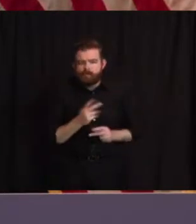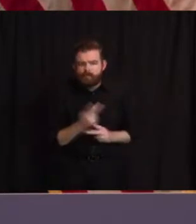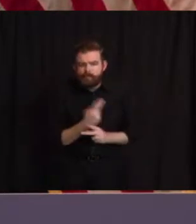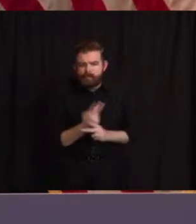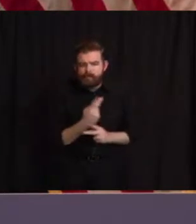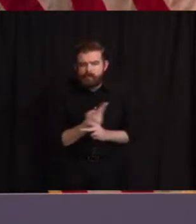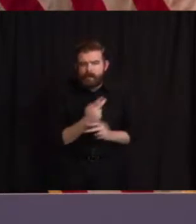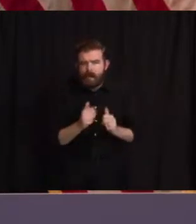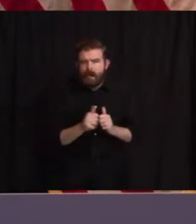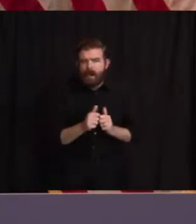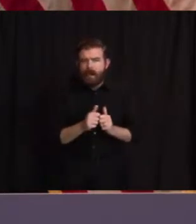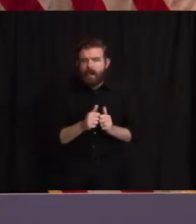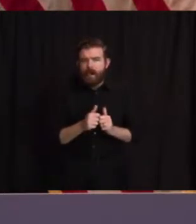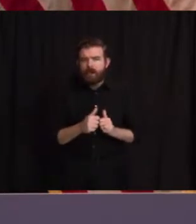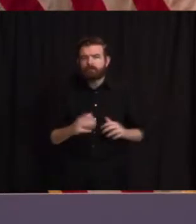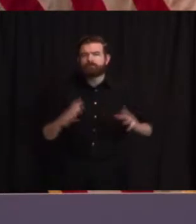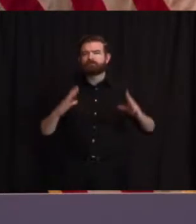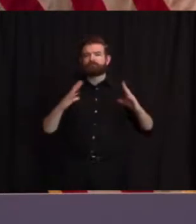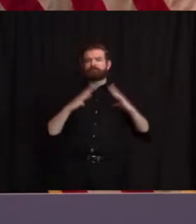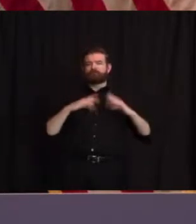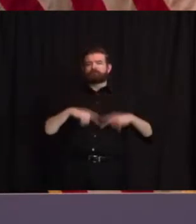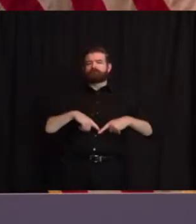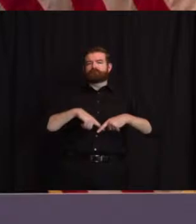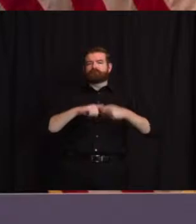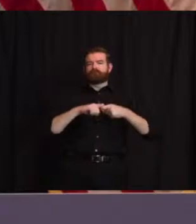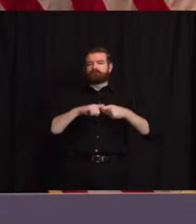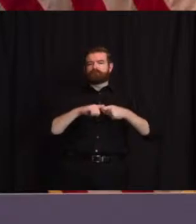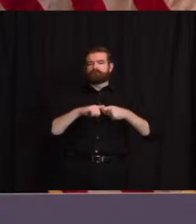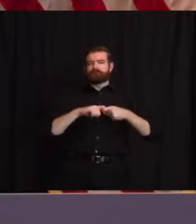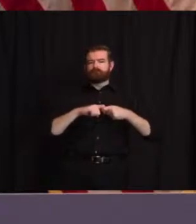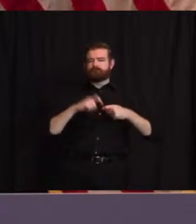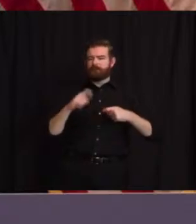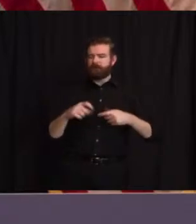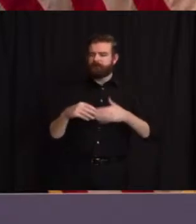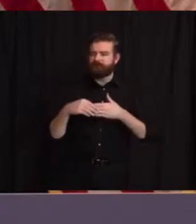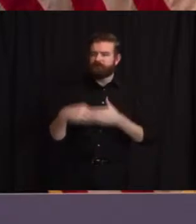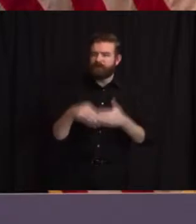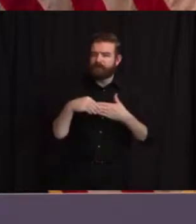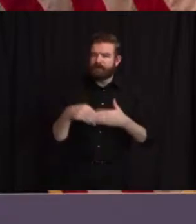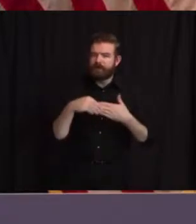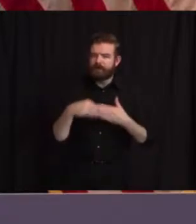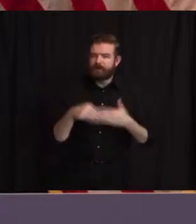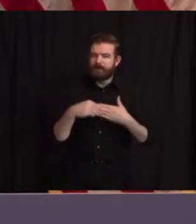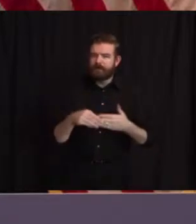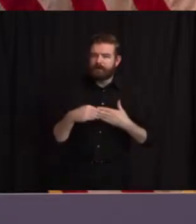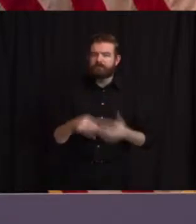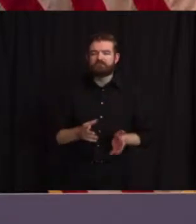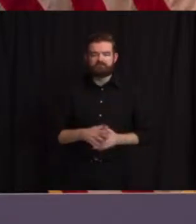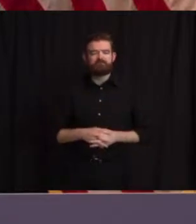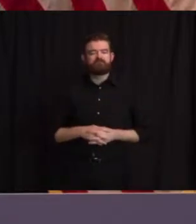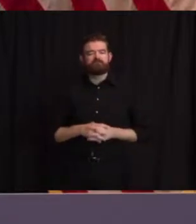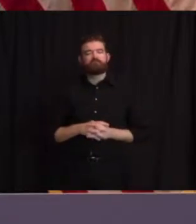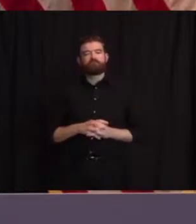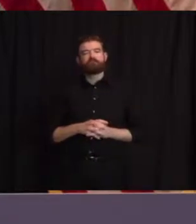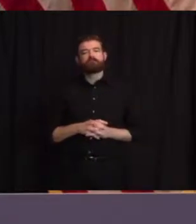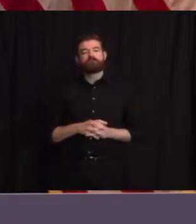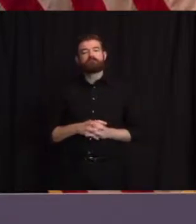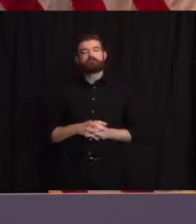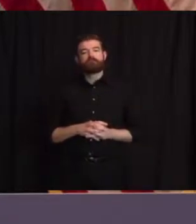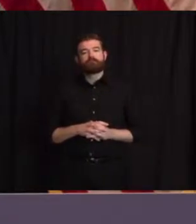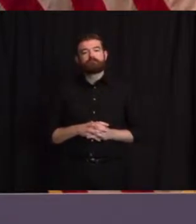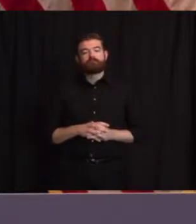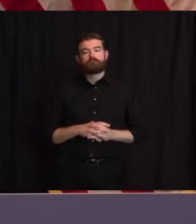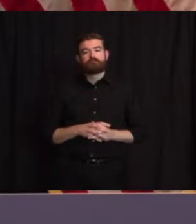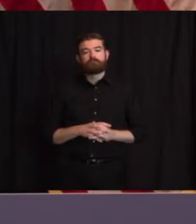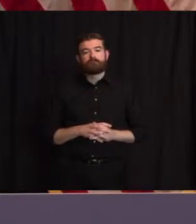Civil Service Commission has granted as of yesterday. Liz will go through the budget later on, as I mentioned today, and it's pretty dire stuff.